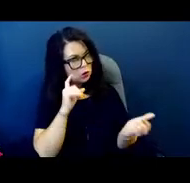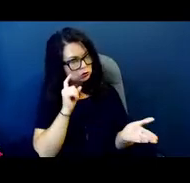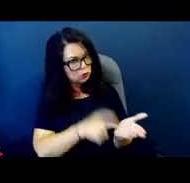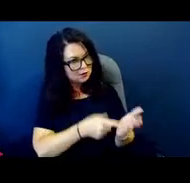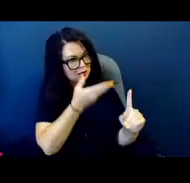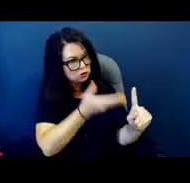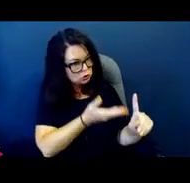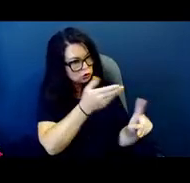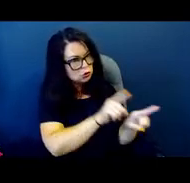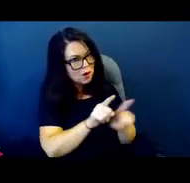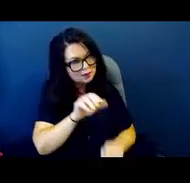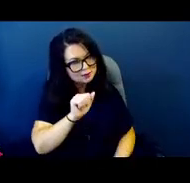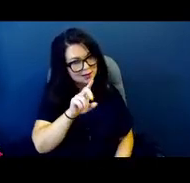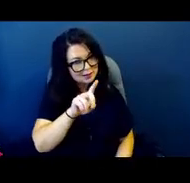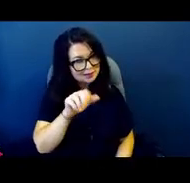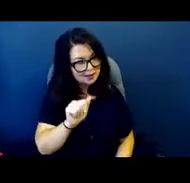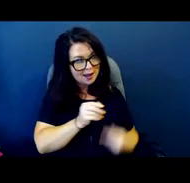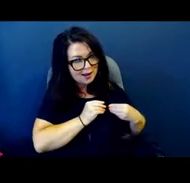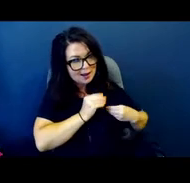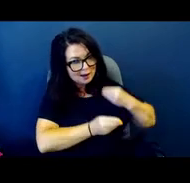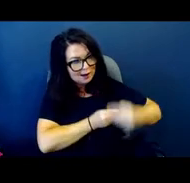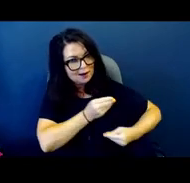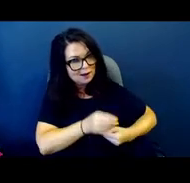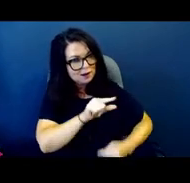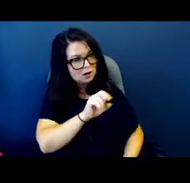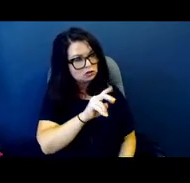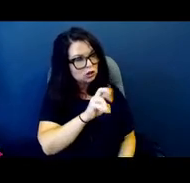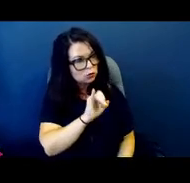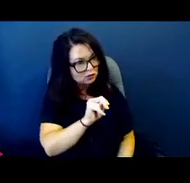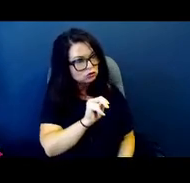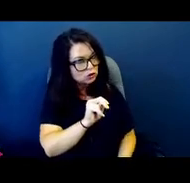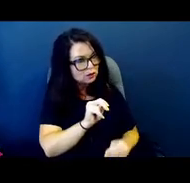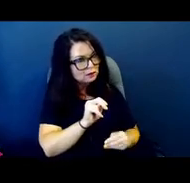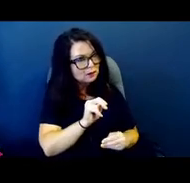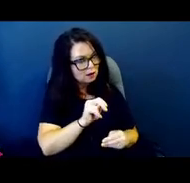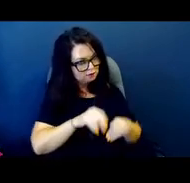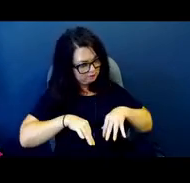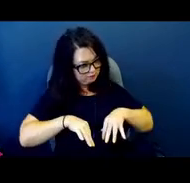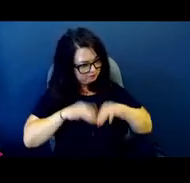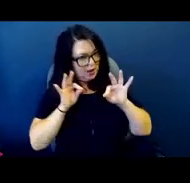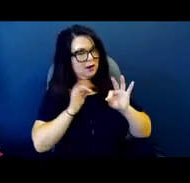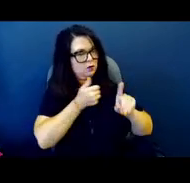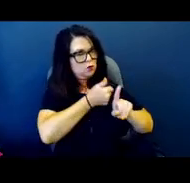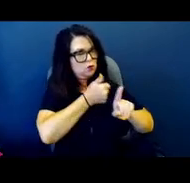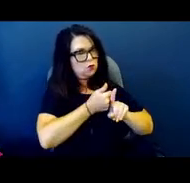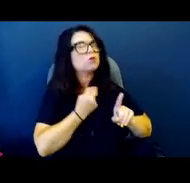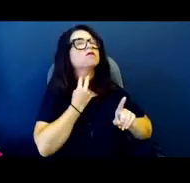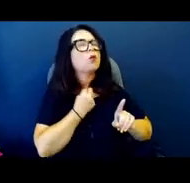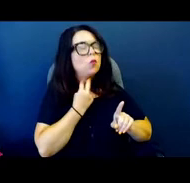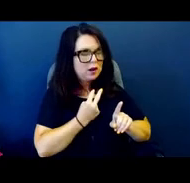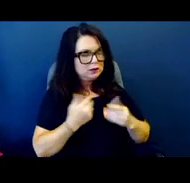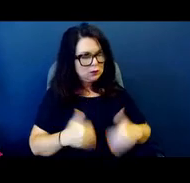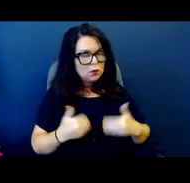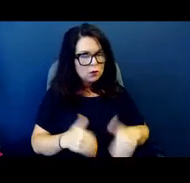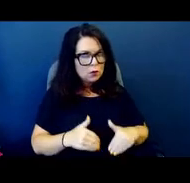ADA generation of finding your own voice of advocacy. And you really have grown from the time that